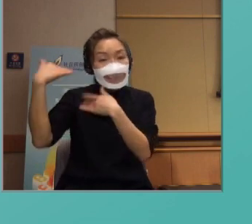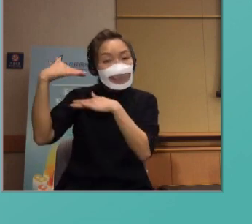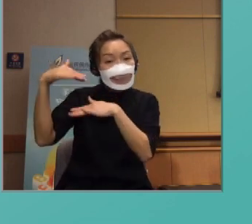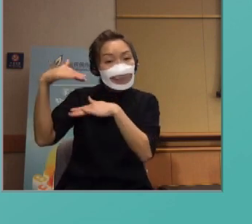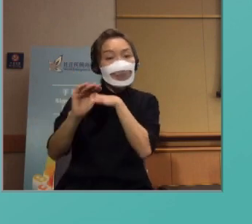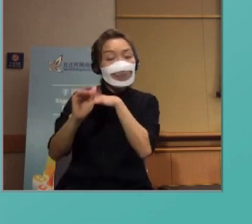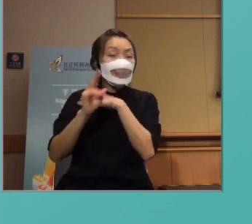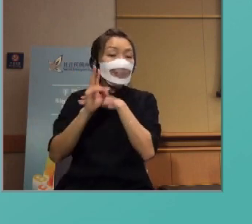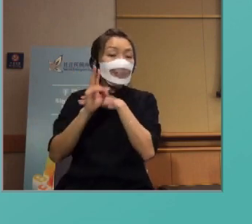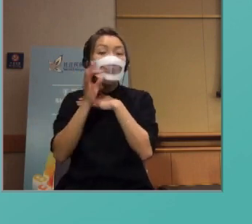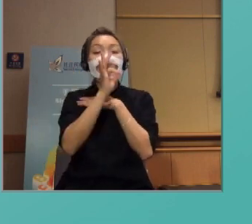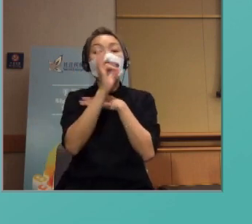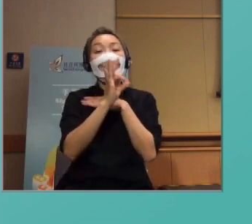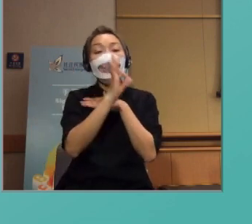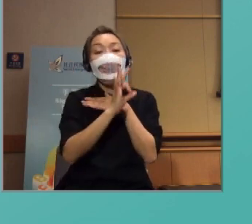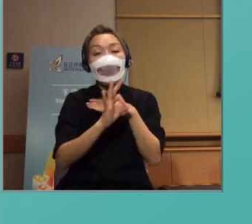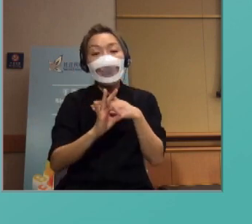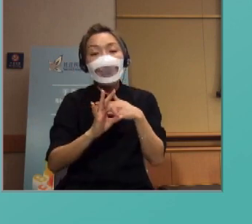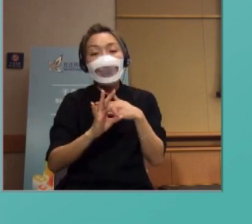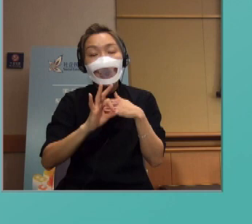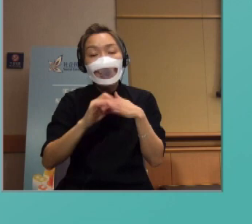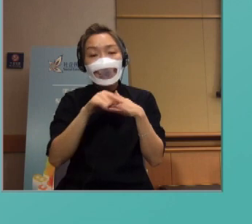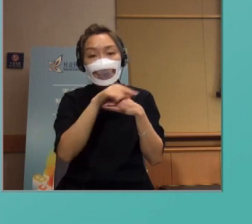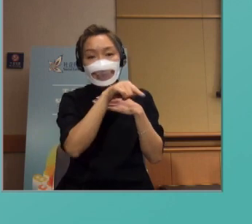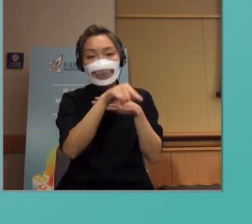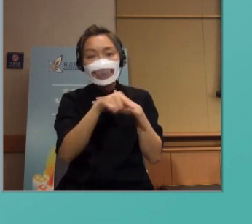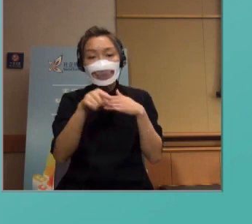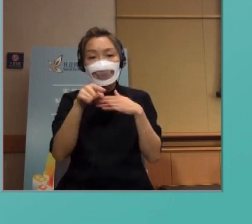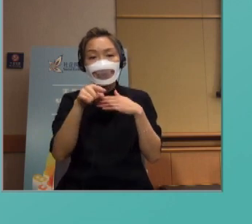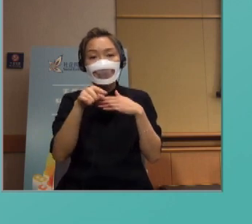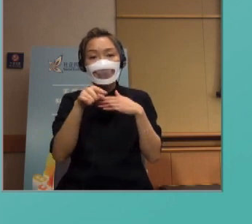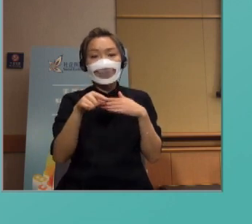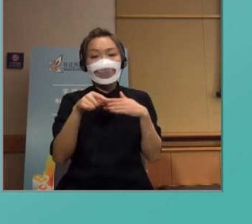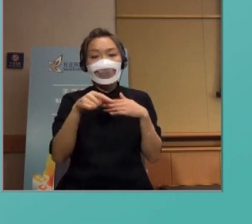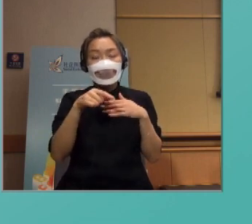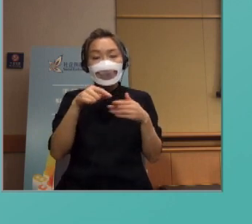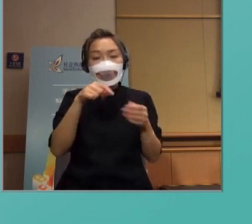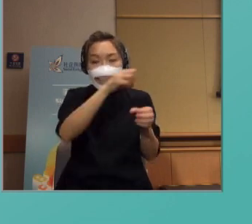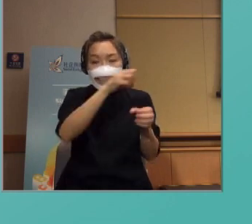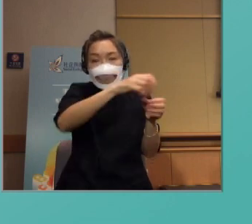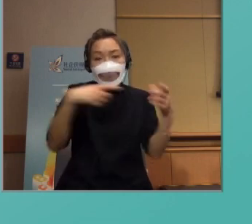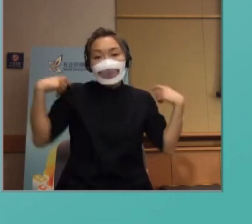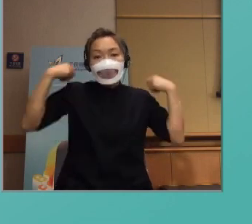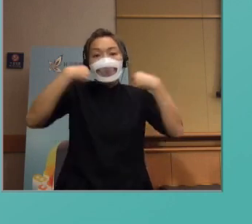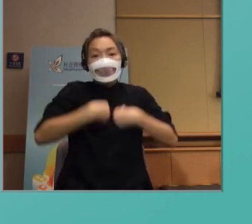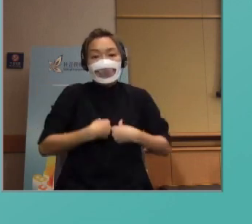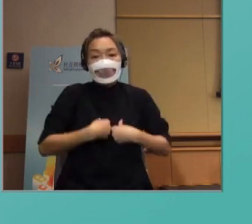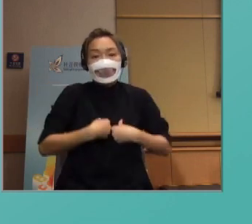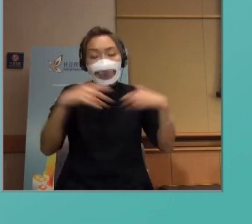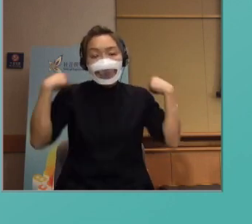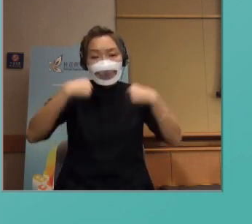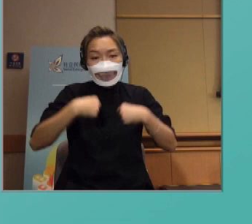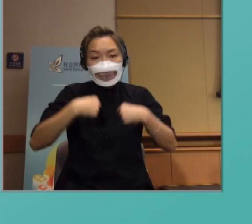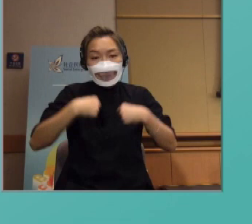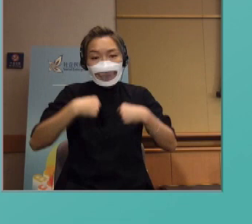some bubble jackets and refrigerators and other things which they sell to the public. And also another